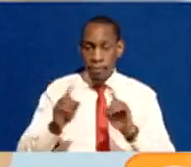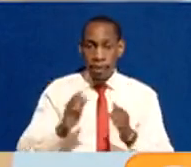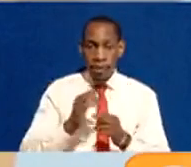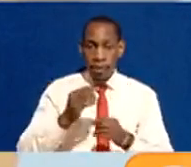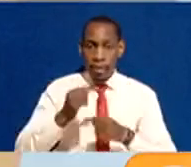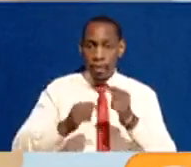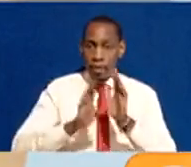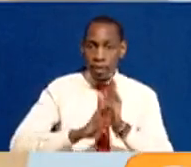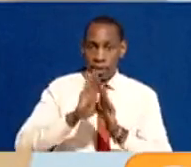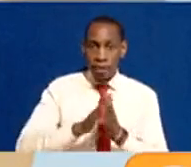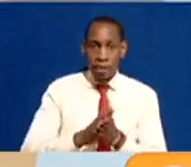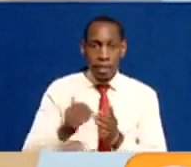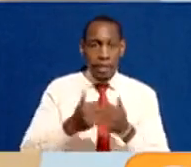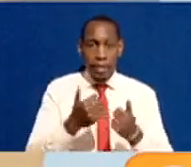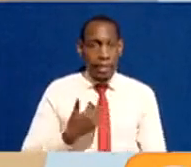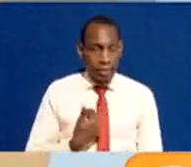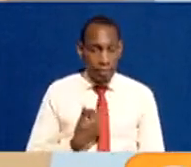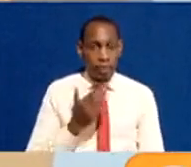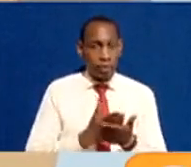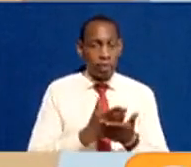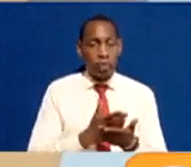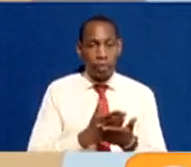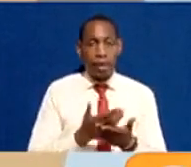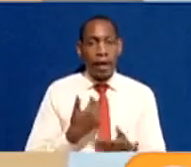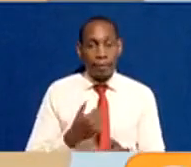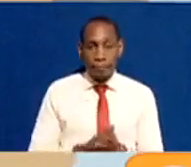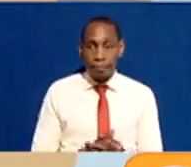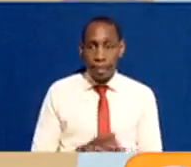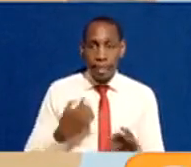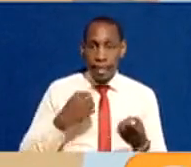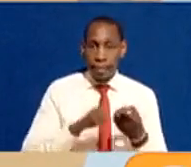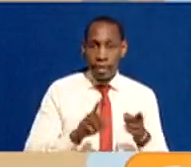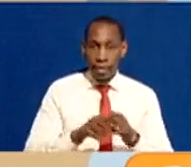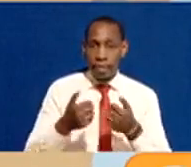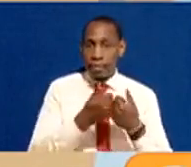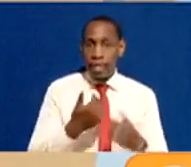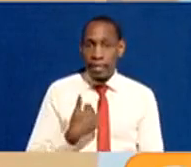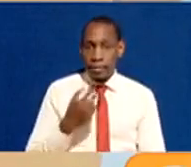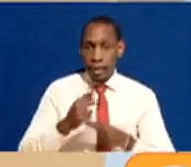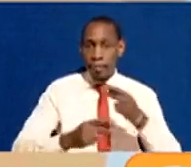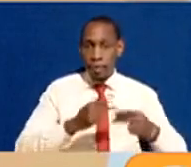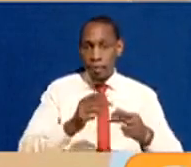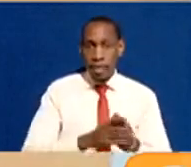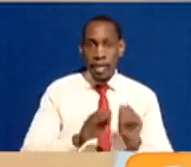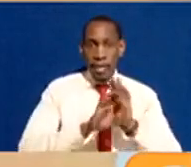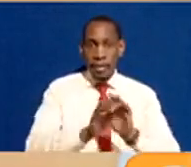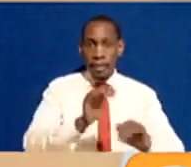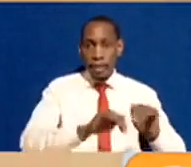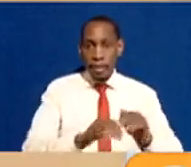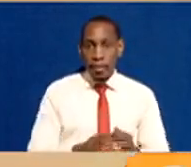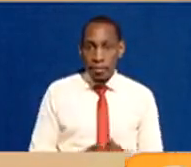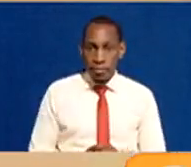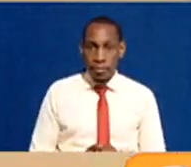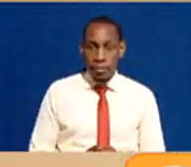growing. Do we have challenges? Certainly. For one, we still struggle with the processes, such as